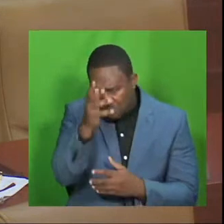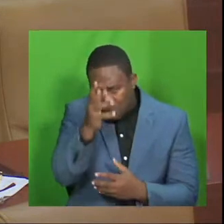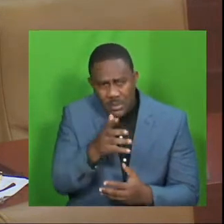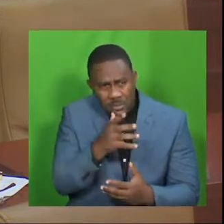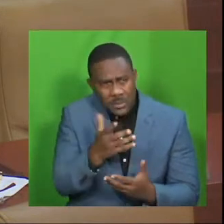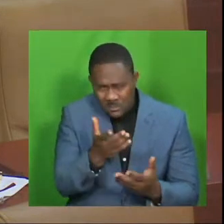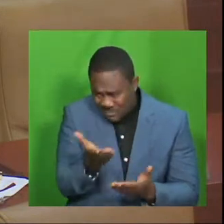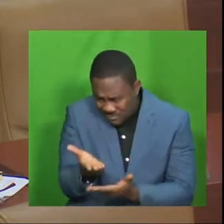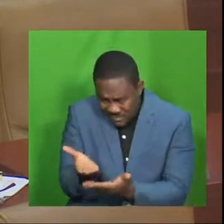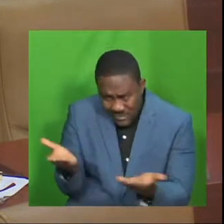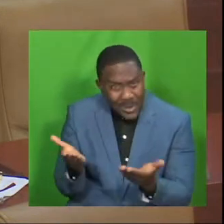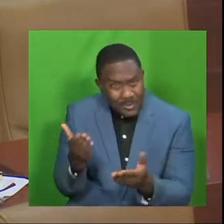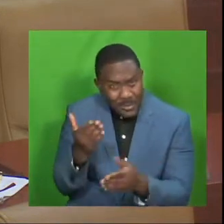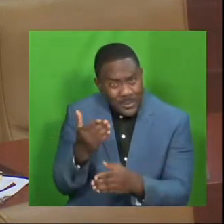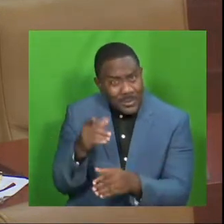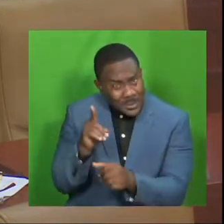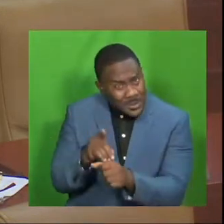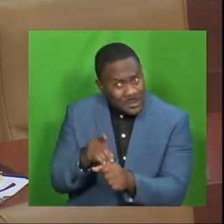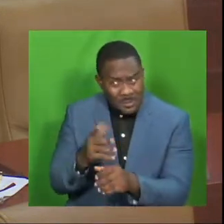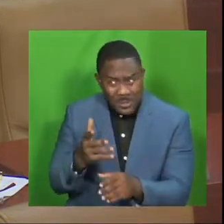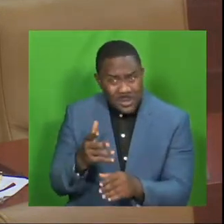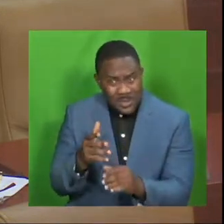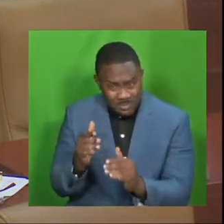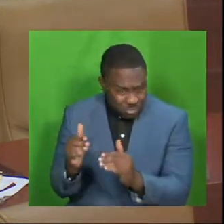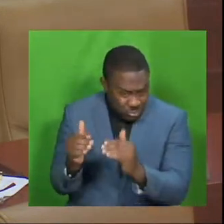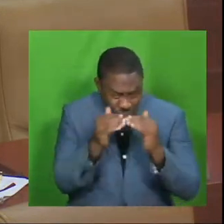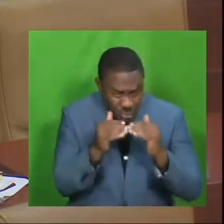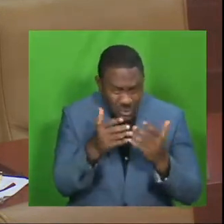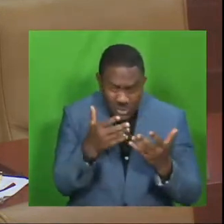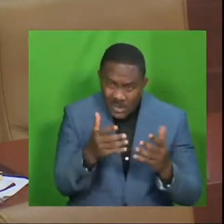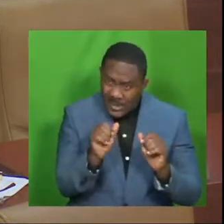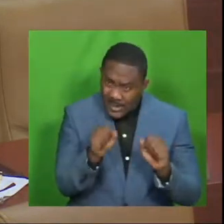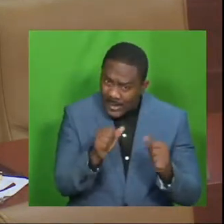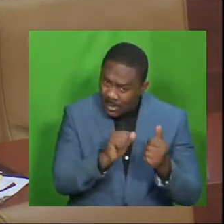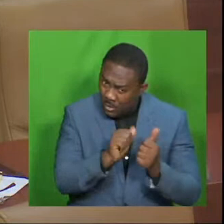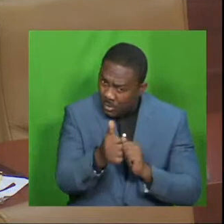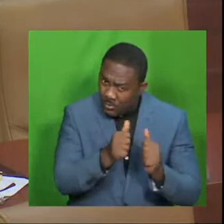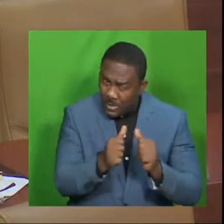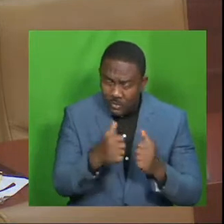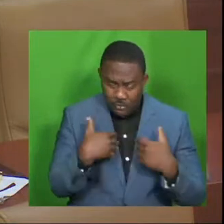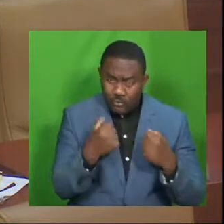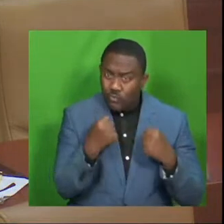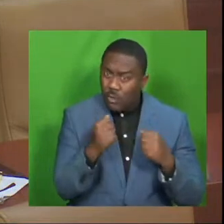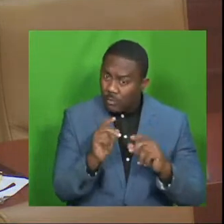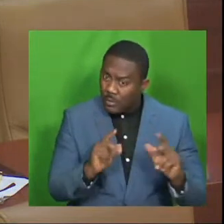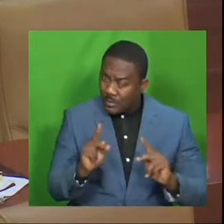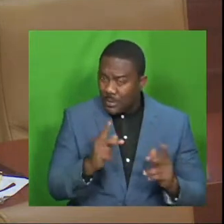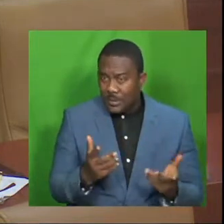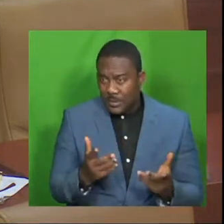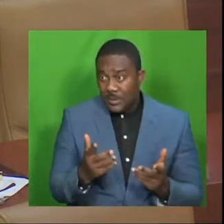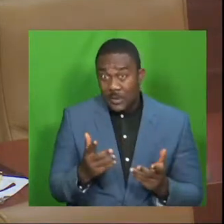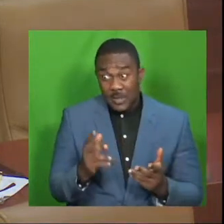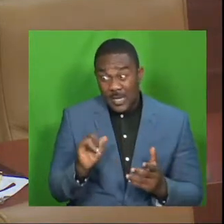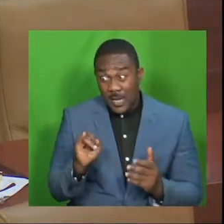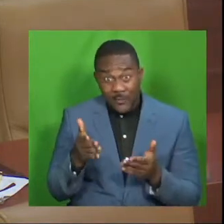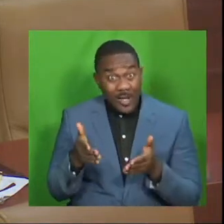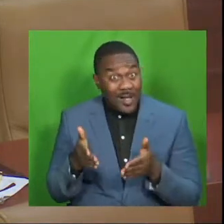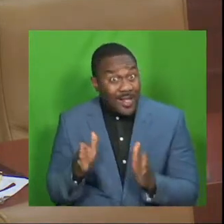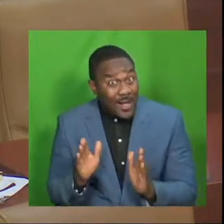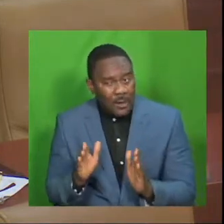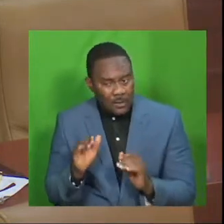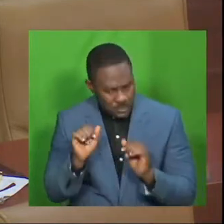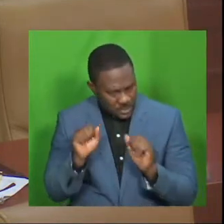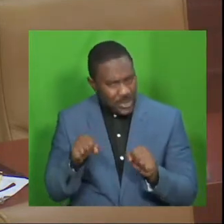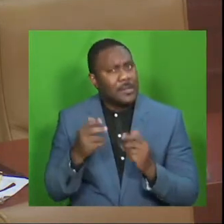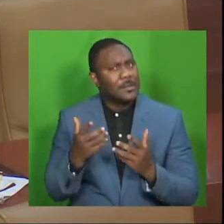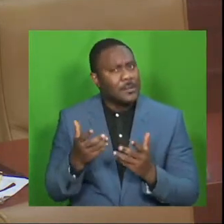these are people who can equally compete at all levels. They can only compete when they are given that platform, and they are given